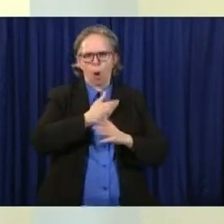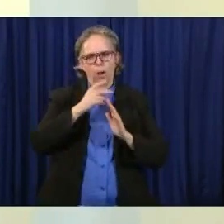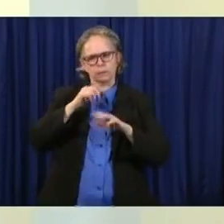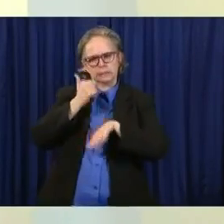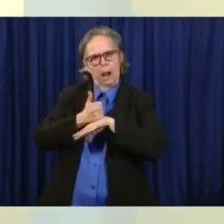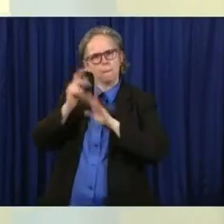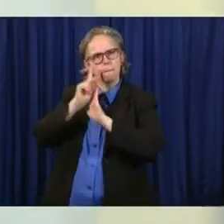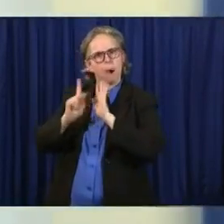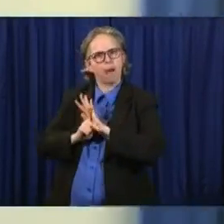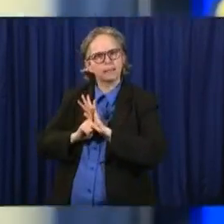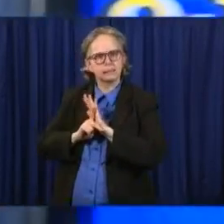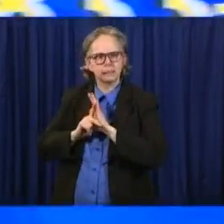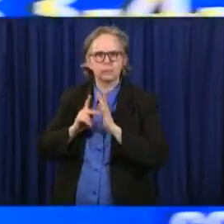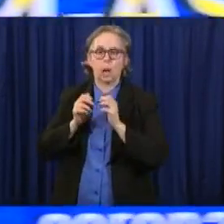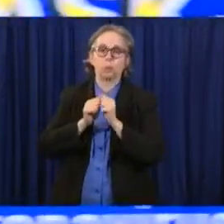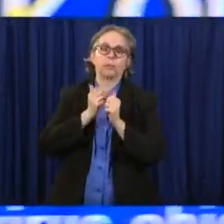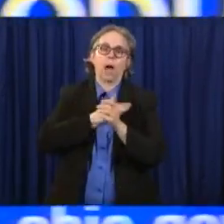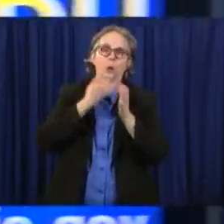Thank you.